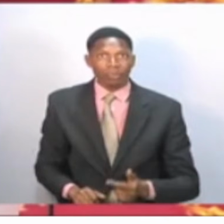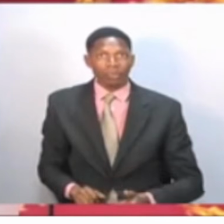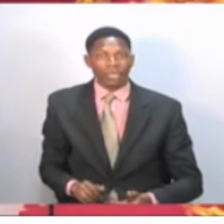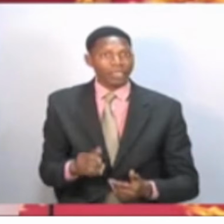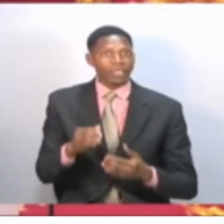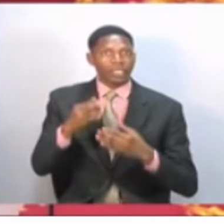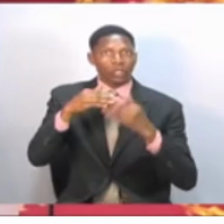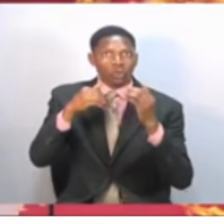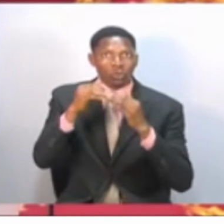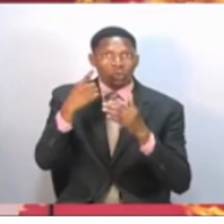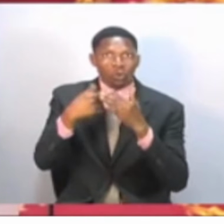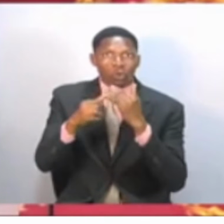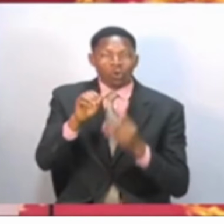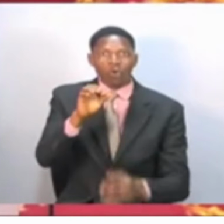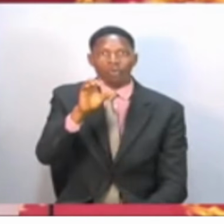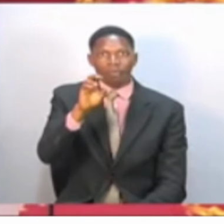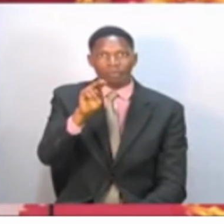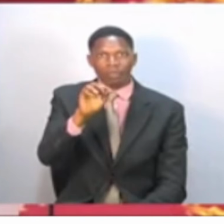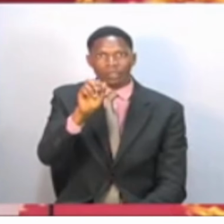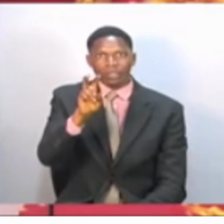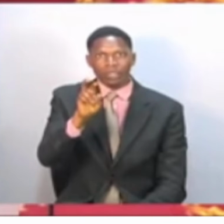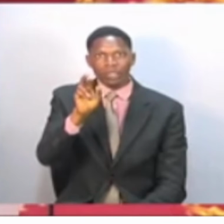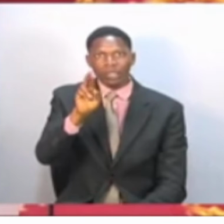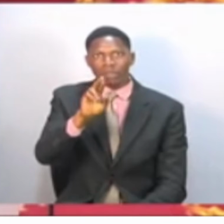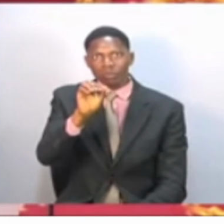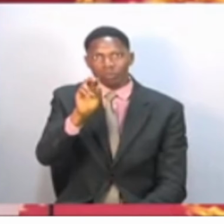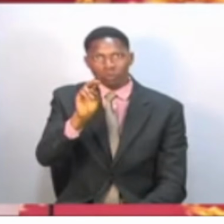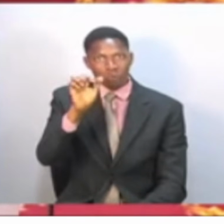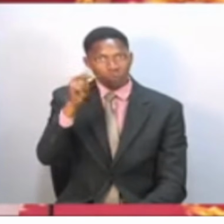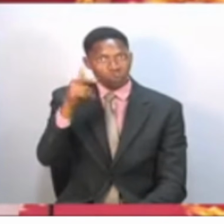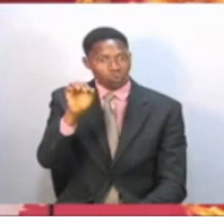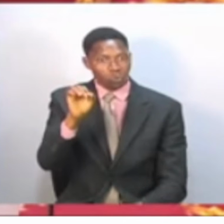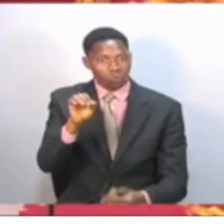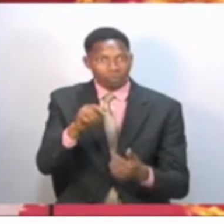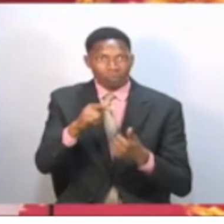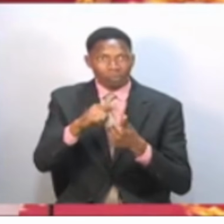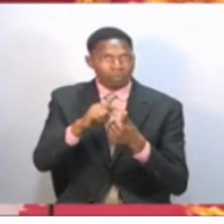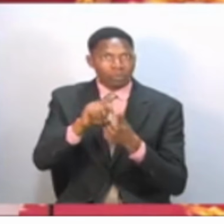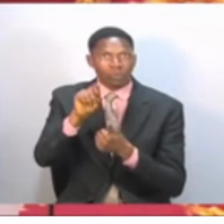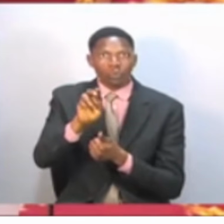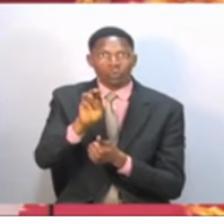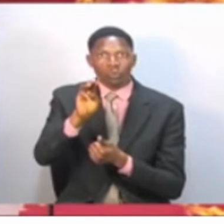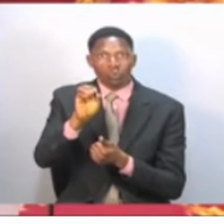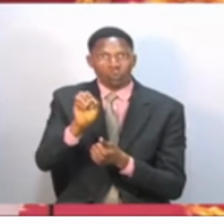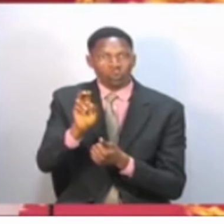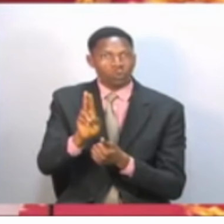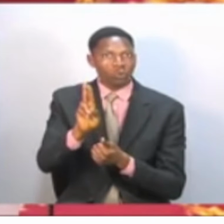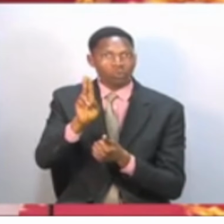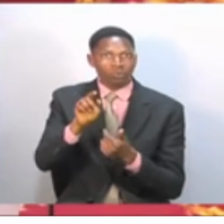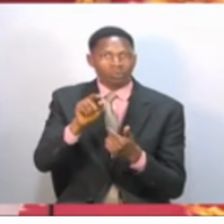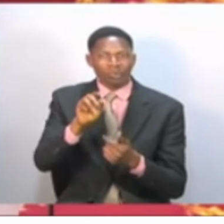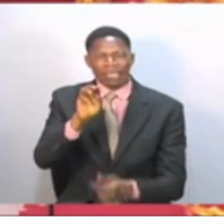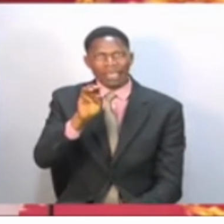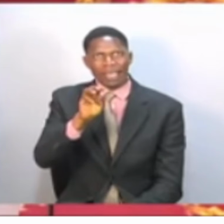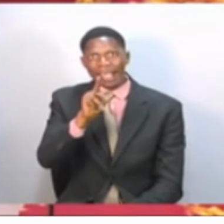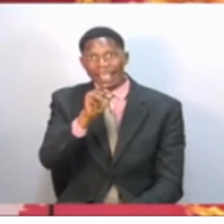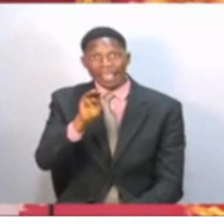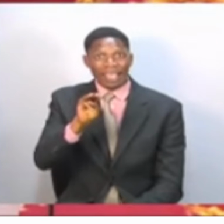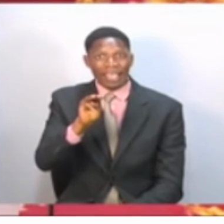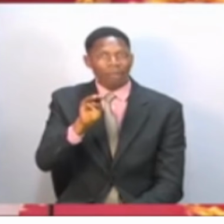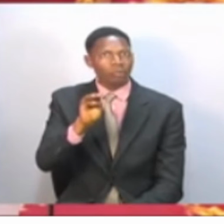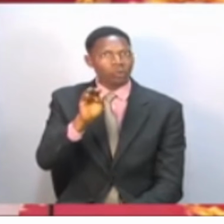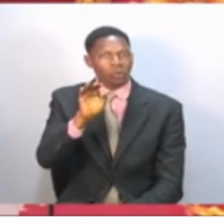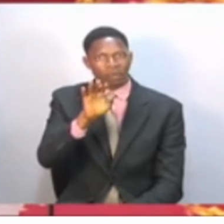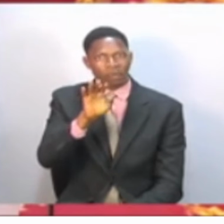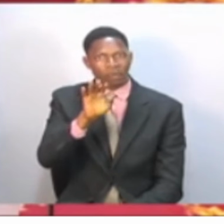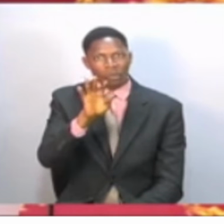of Navrongo Chichuluga Tumu Road. Upgrading of Tumu Han Laura kilometer 45 to 70. The same all